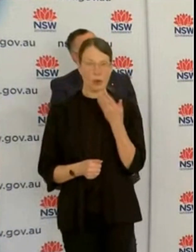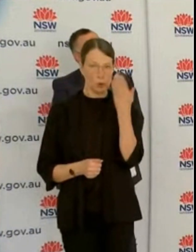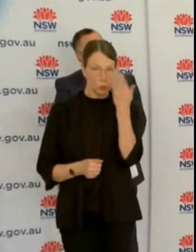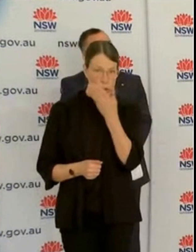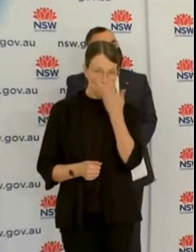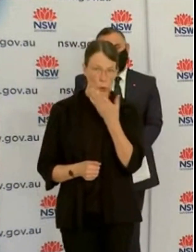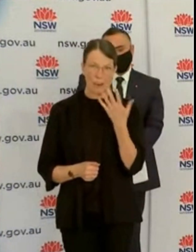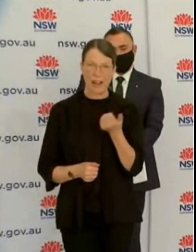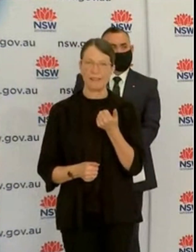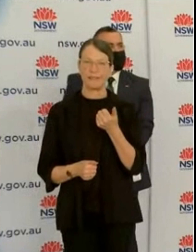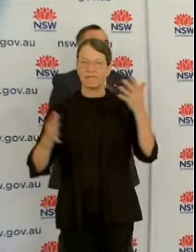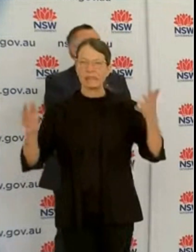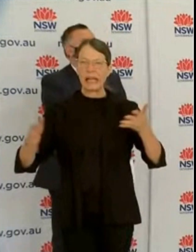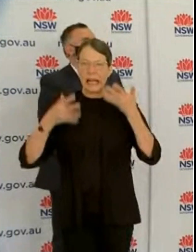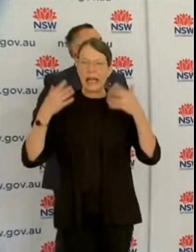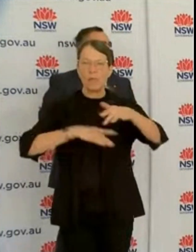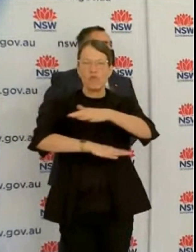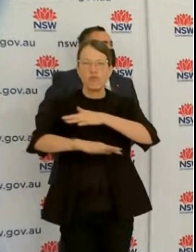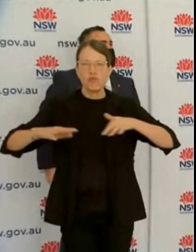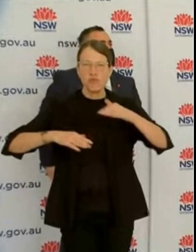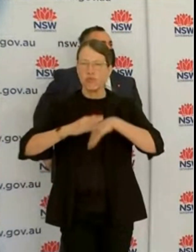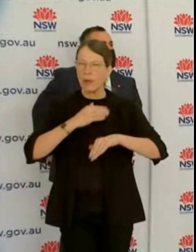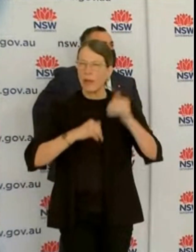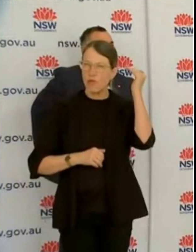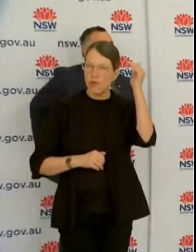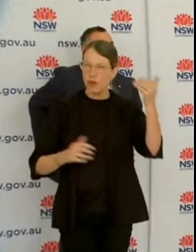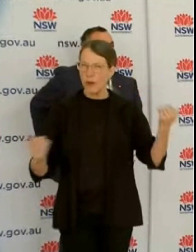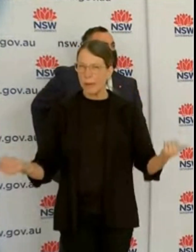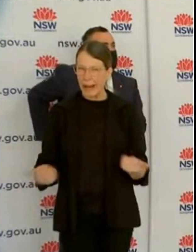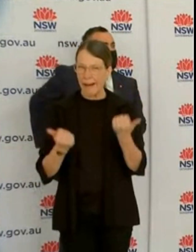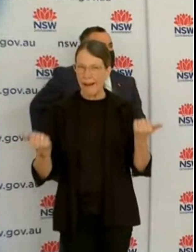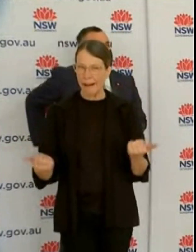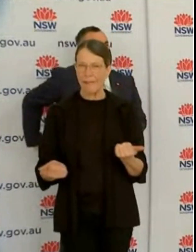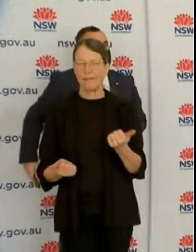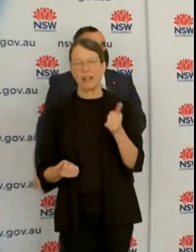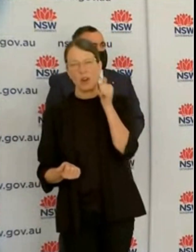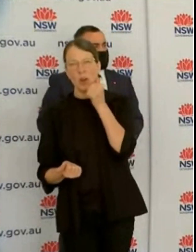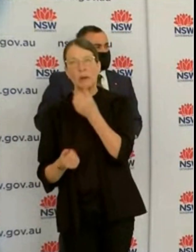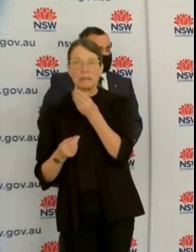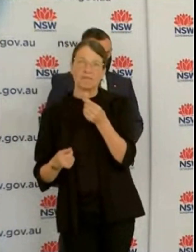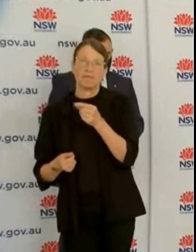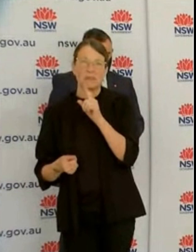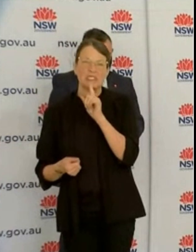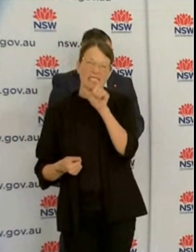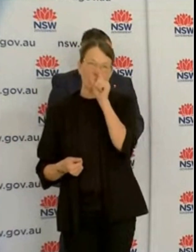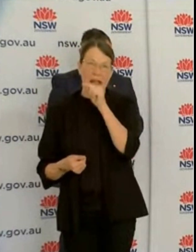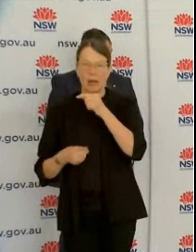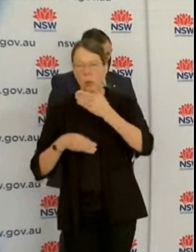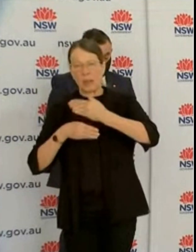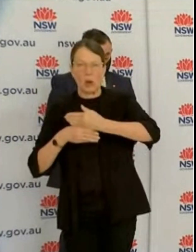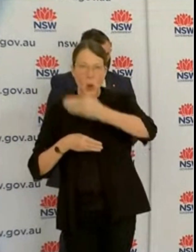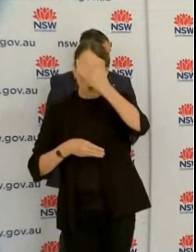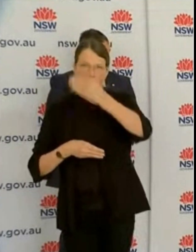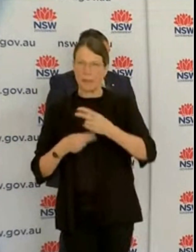looking at putting in schools to look at airflow? I know obviously in some you can open the windows, but it's going to be ongoing. Yeah, obviously the best thing to do